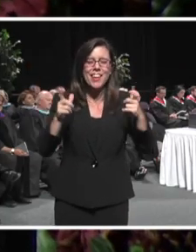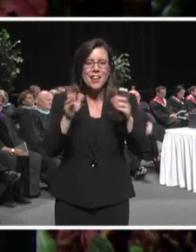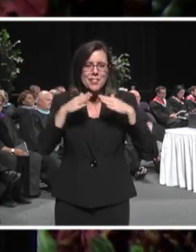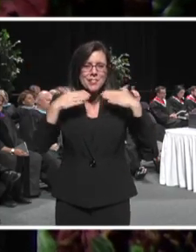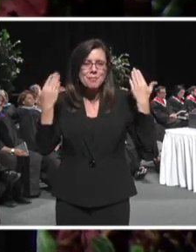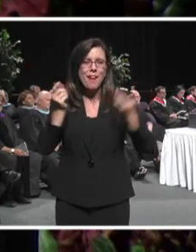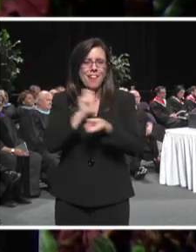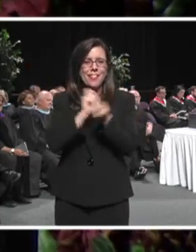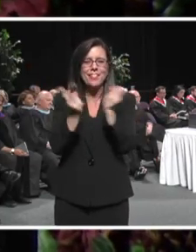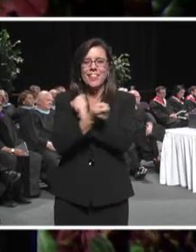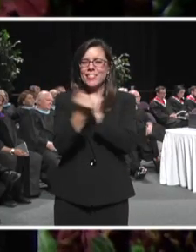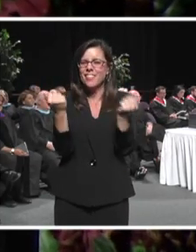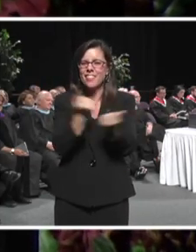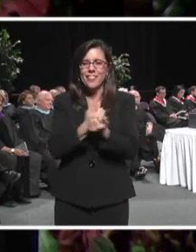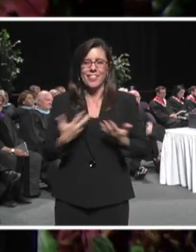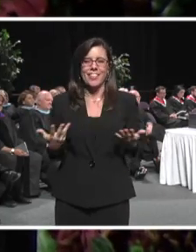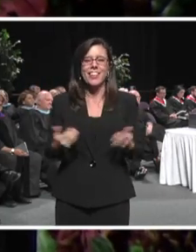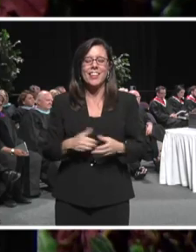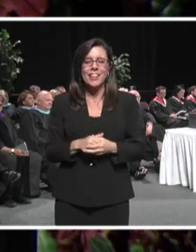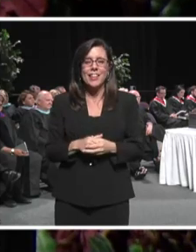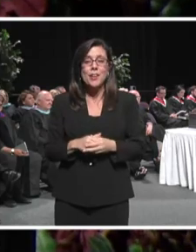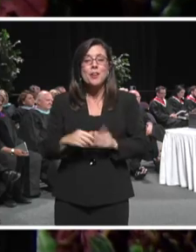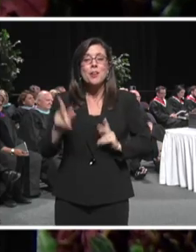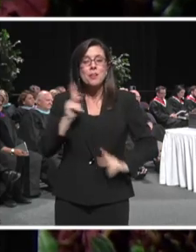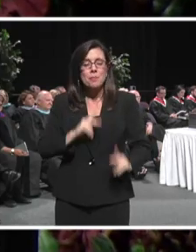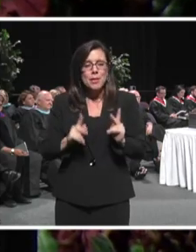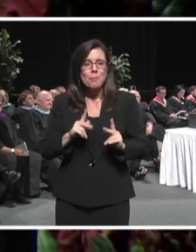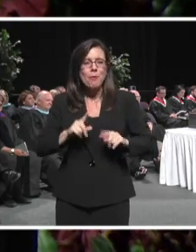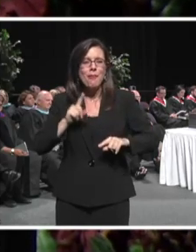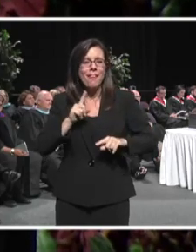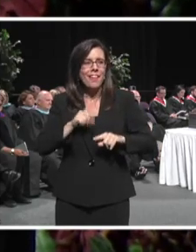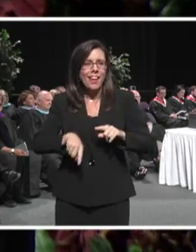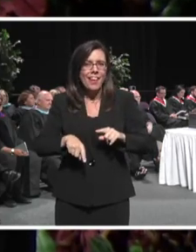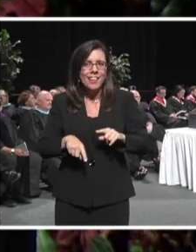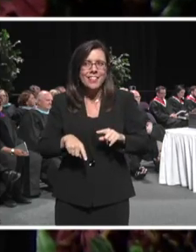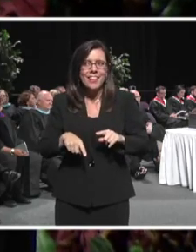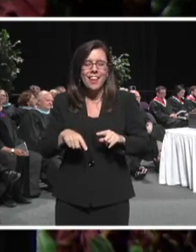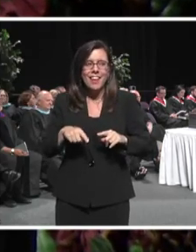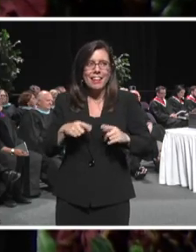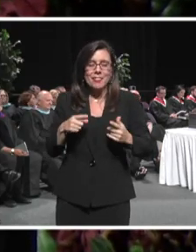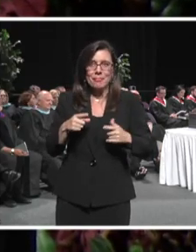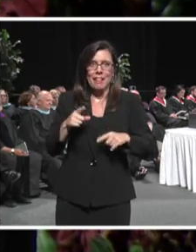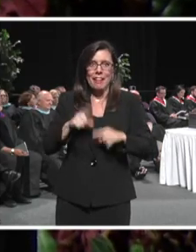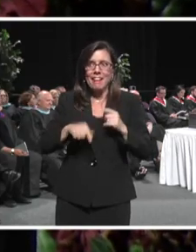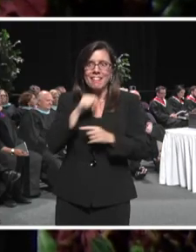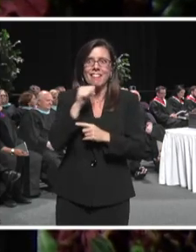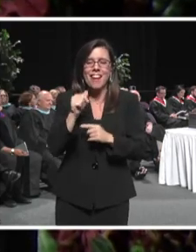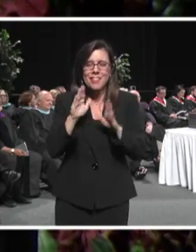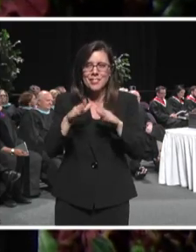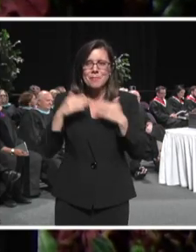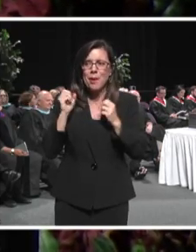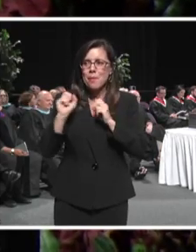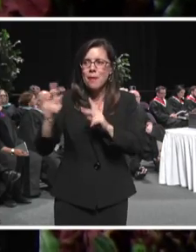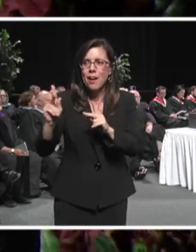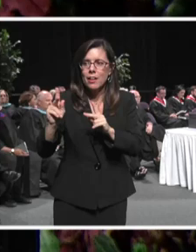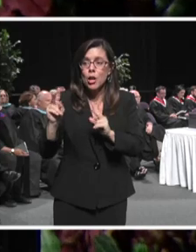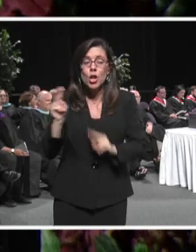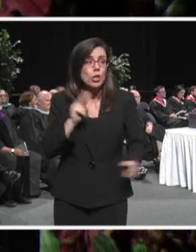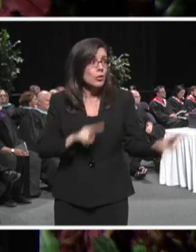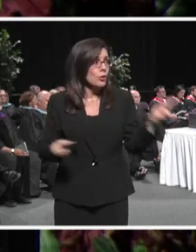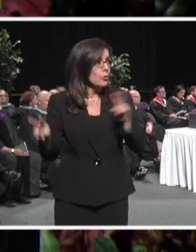smile changes everything. People can't help but smile back. Look around you right